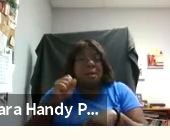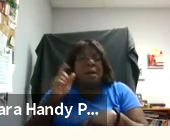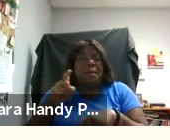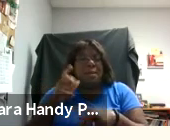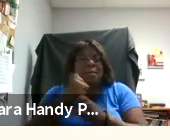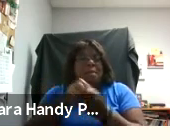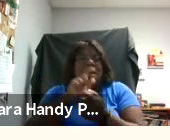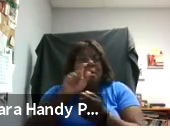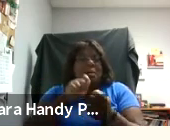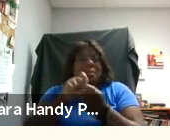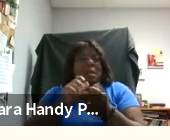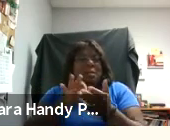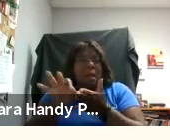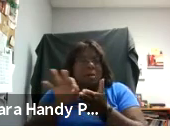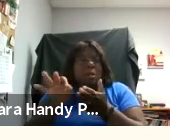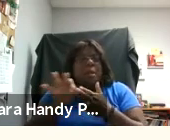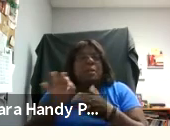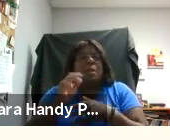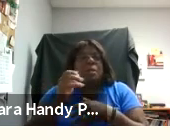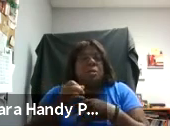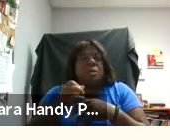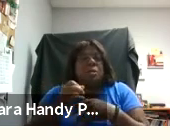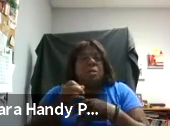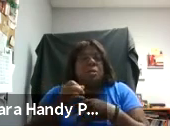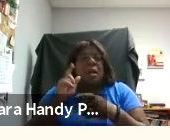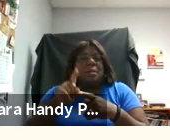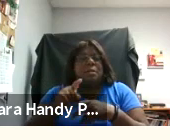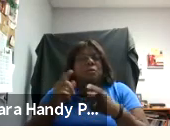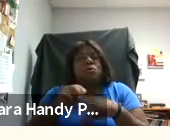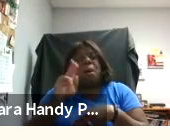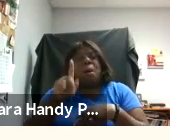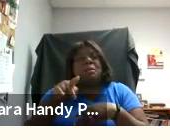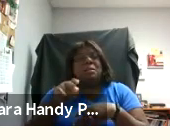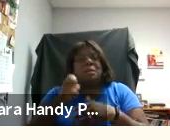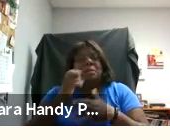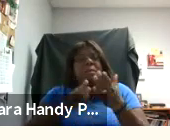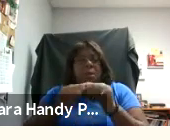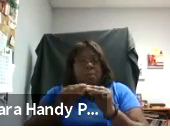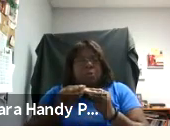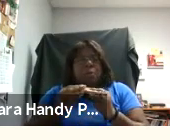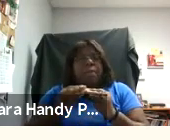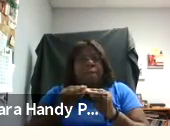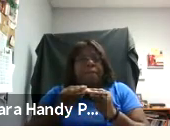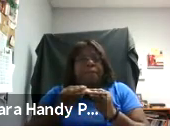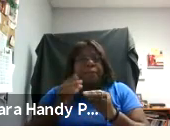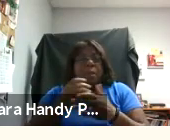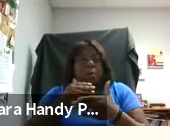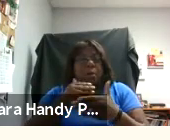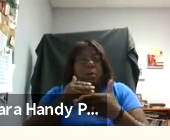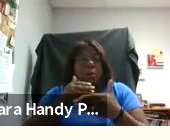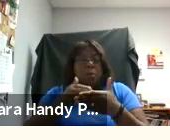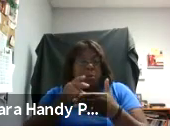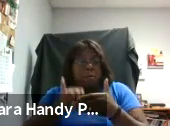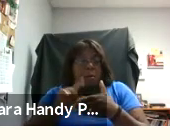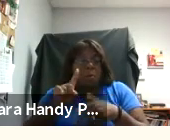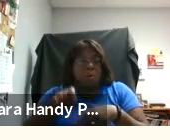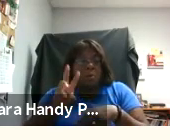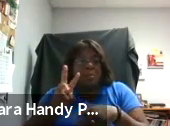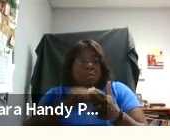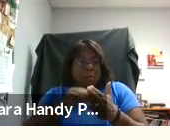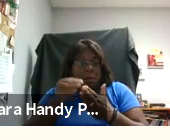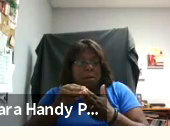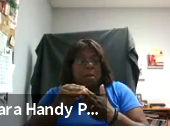exact calculation because now I have to update some of these numbers. It was closer, I think, believe 1.6 million, but I'll need to